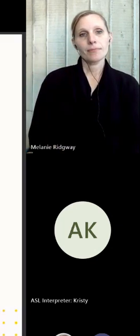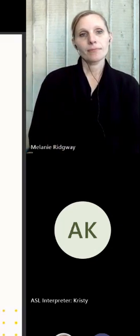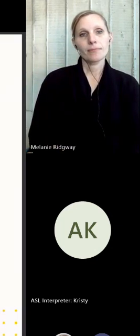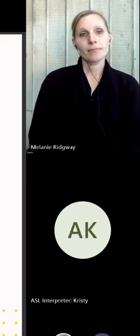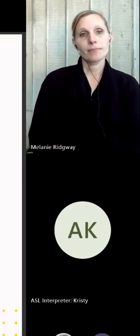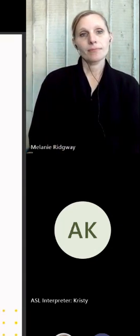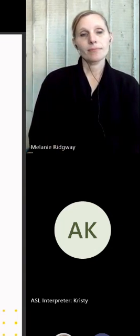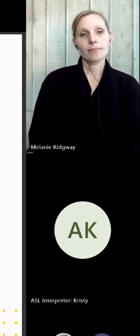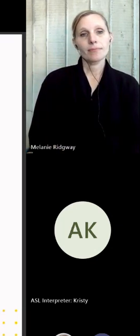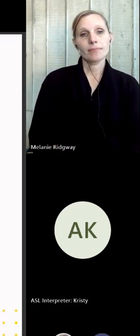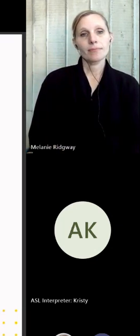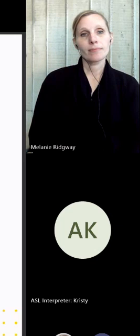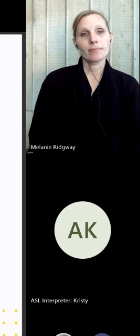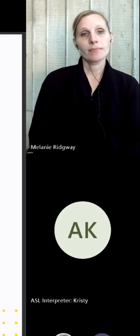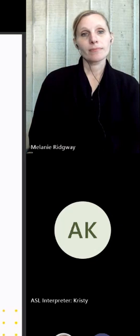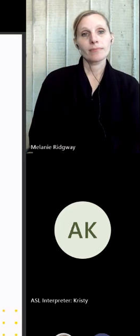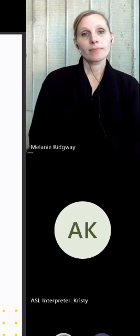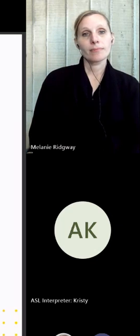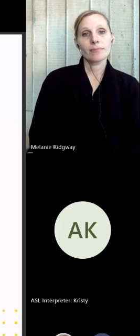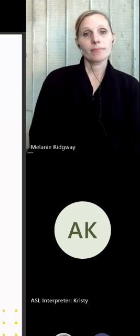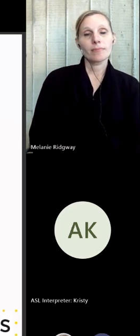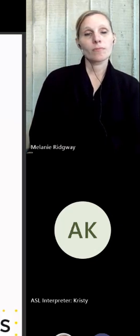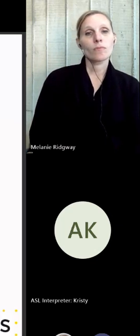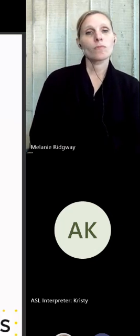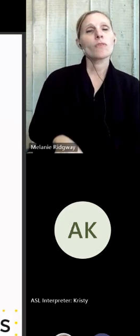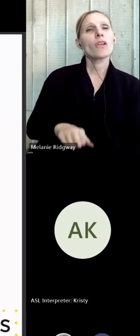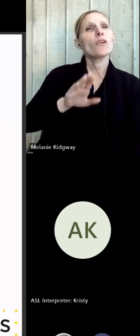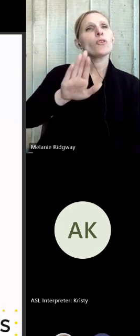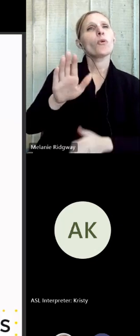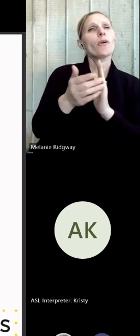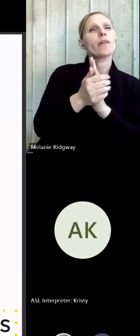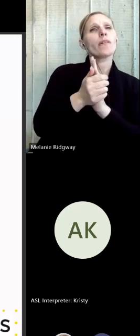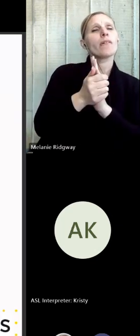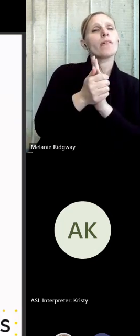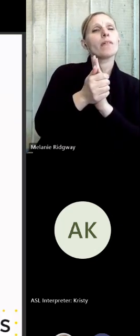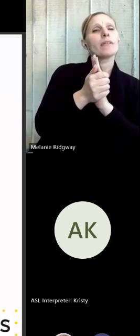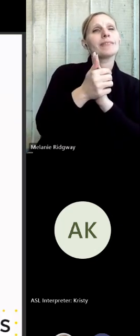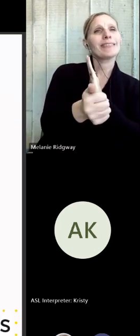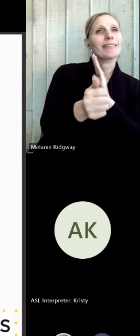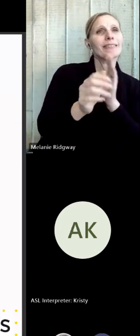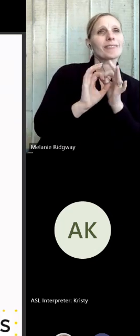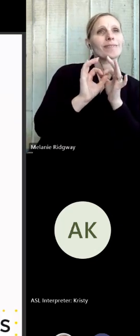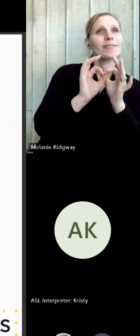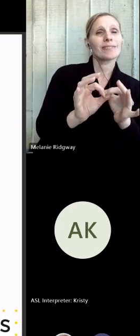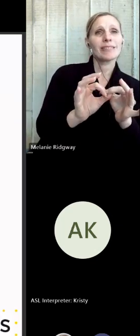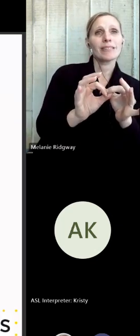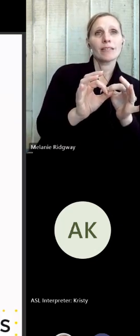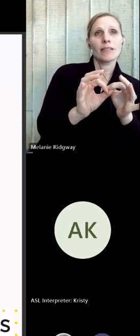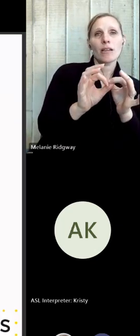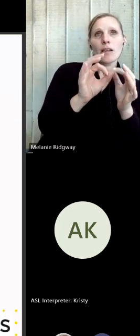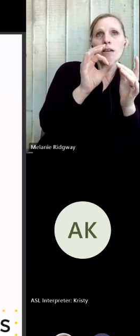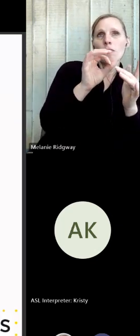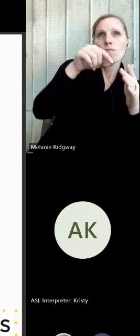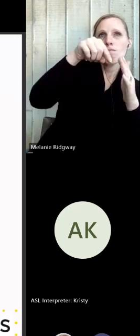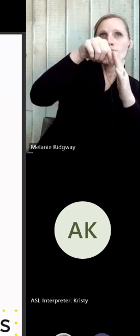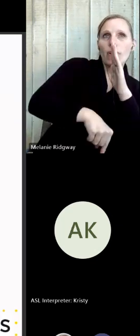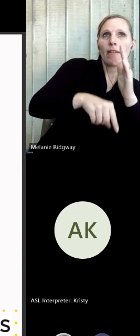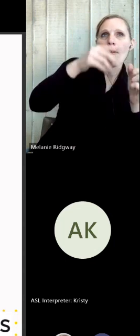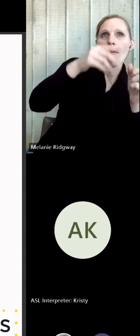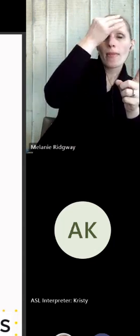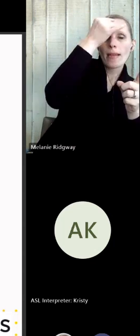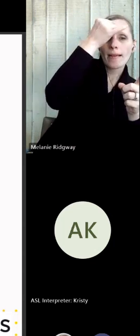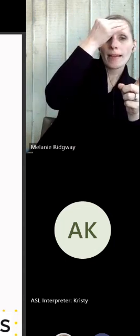Here you can use your critical thinking skills of self-analysis to answer